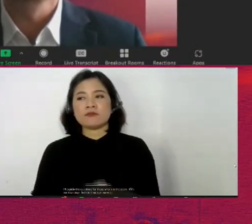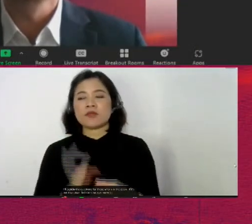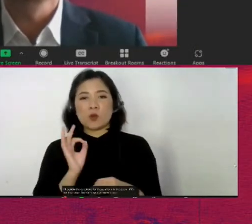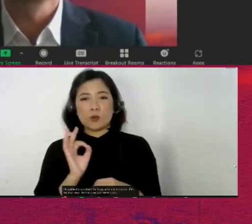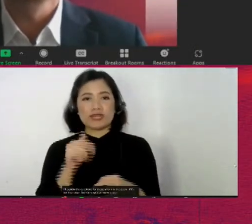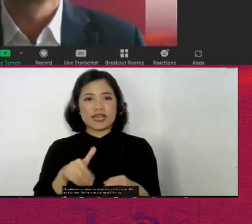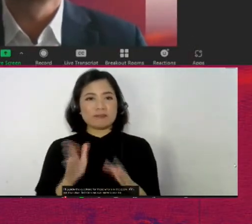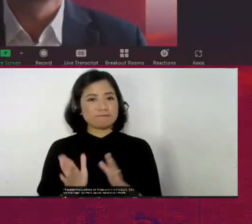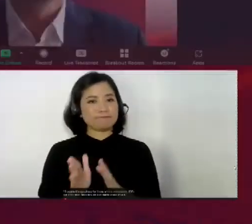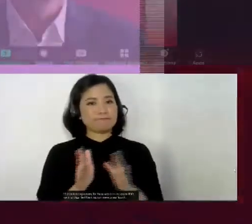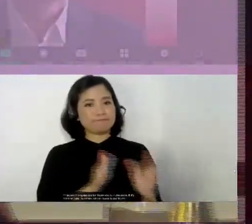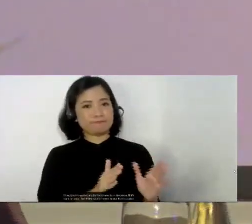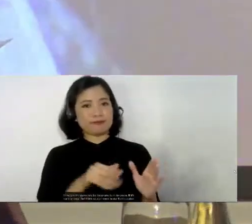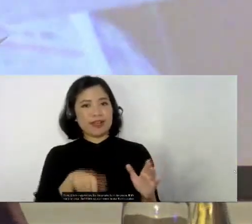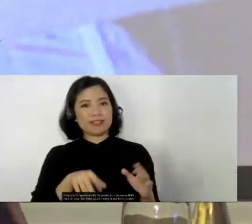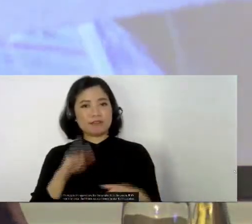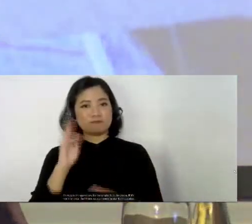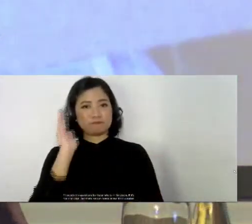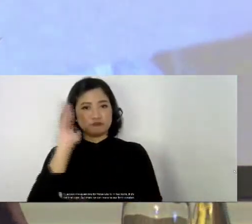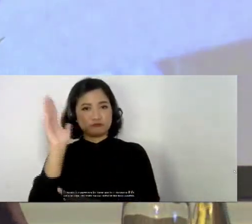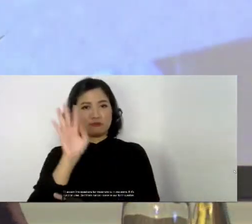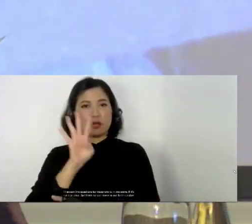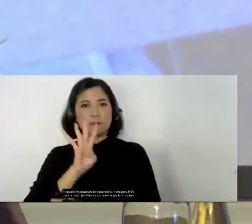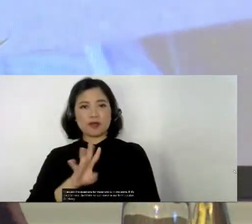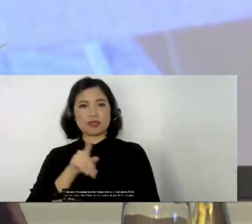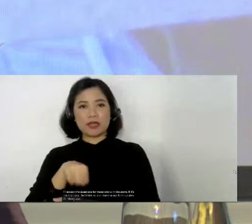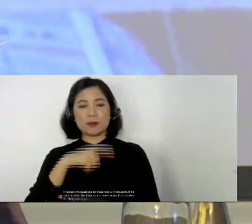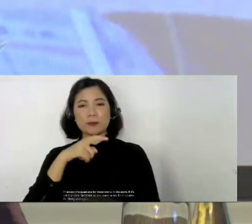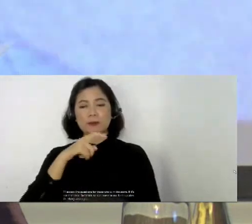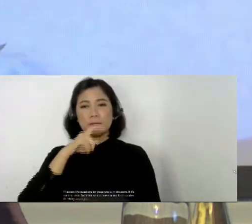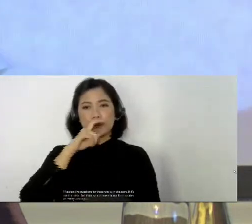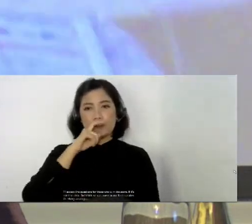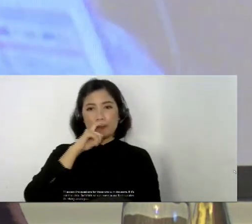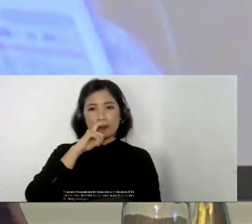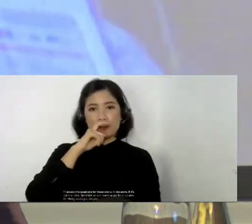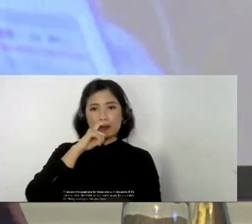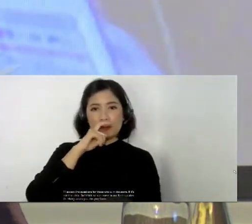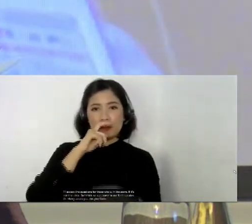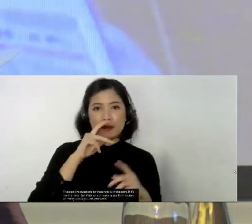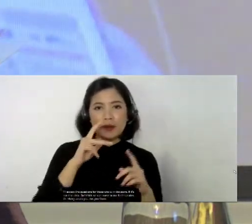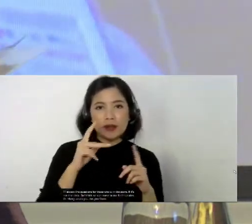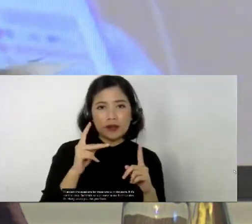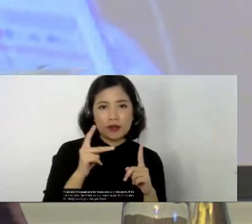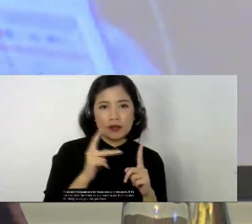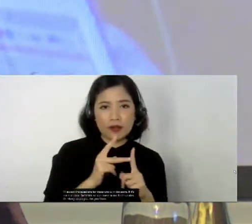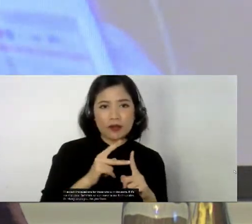fourth speaker, Dr. Herizo. Are you there?